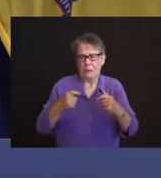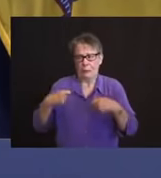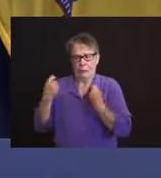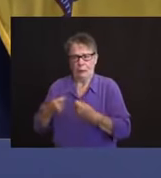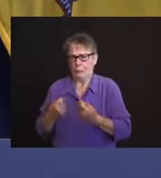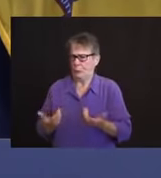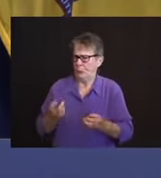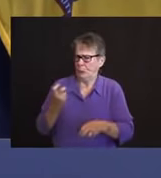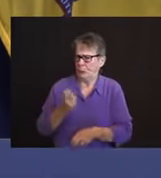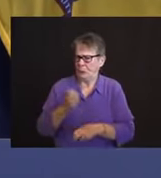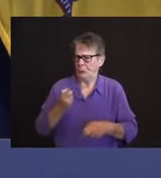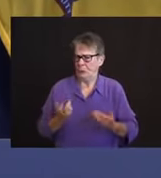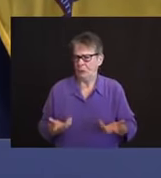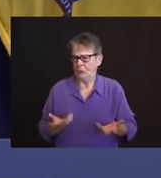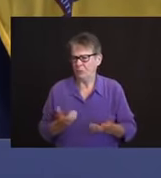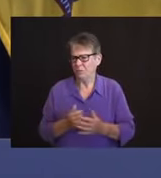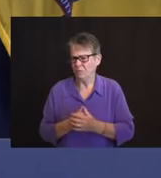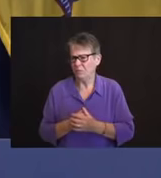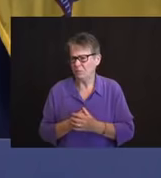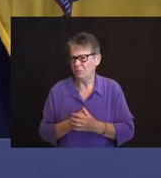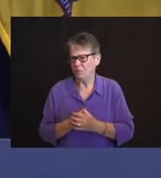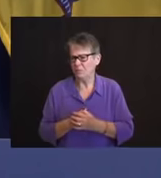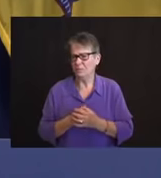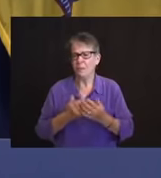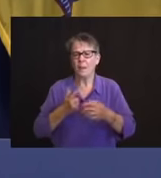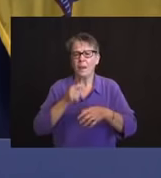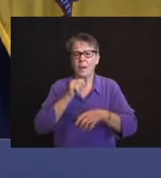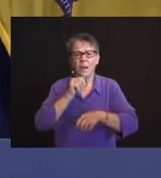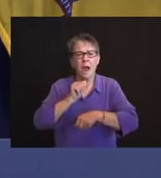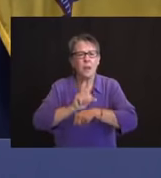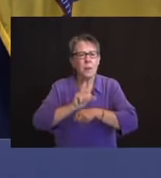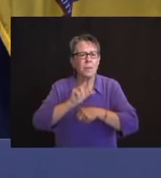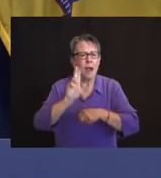not. We feel the pain of folks who have not gotten